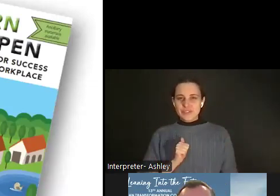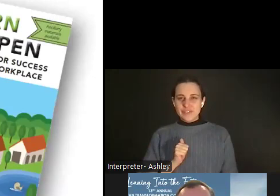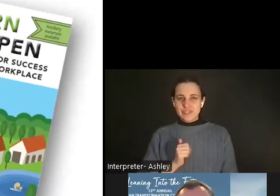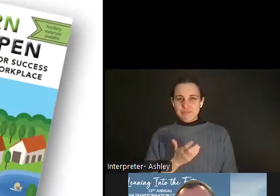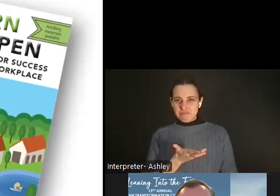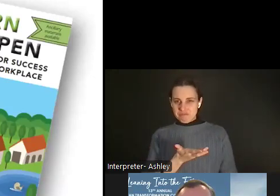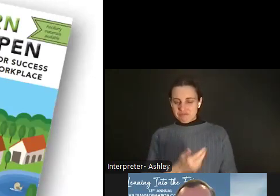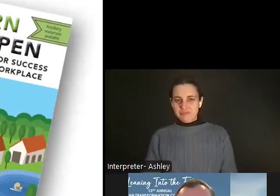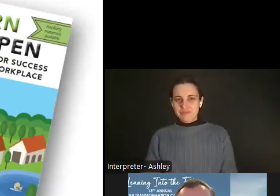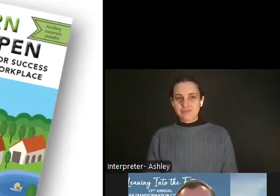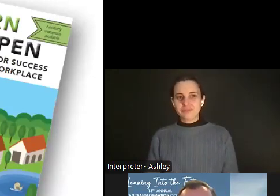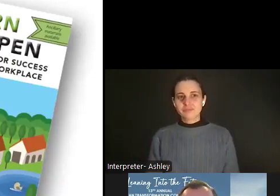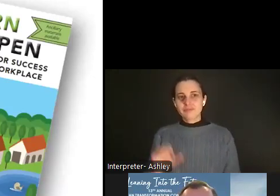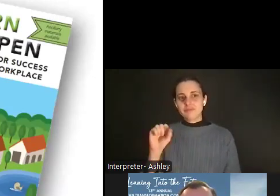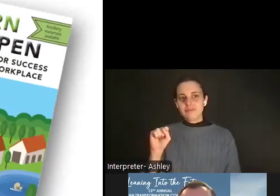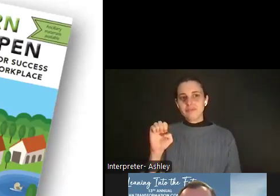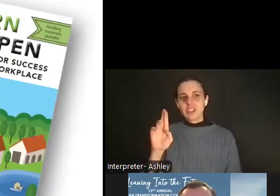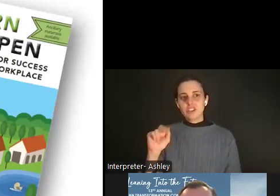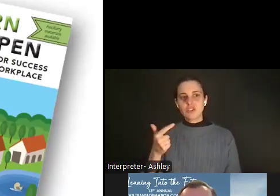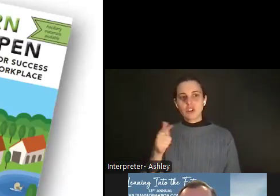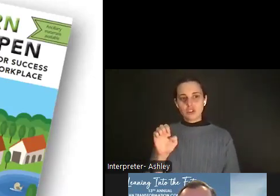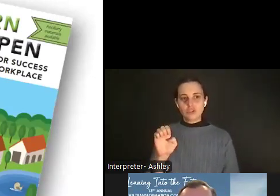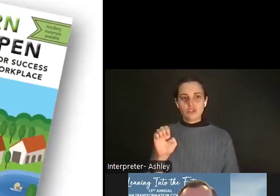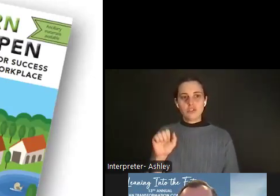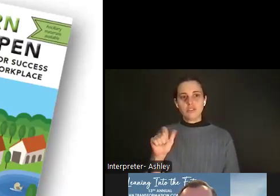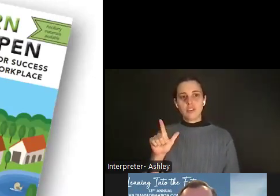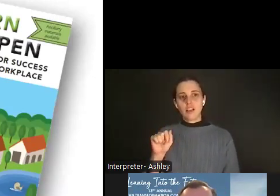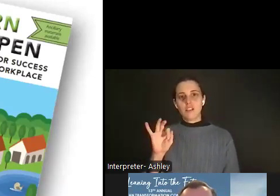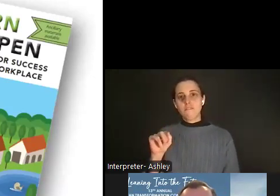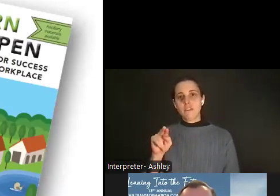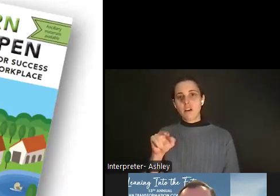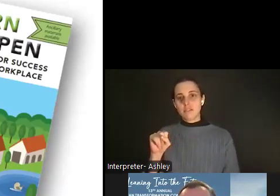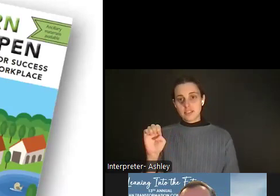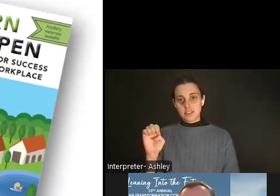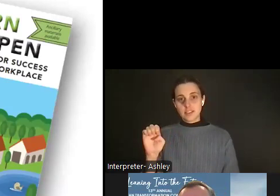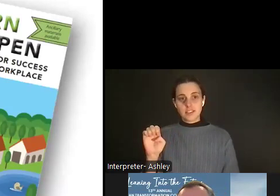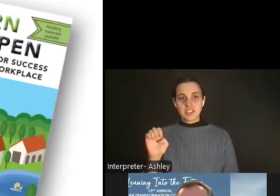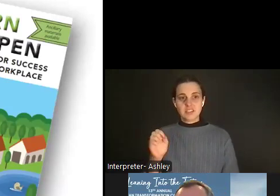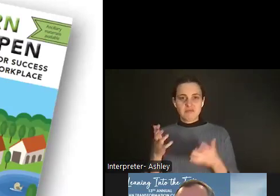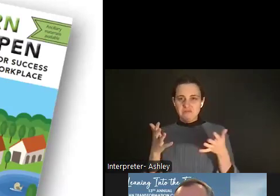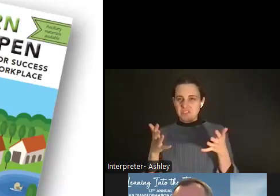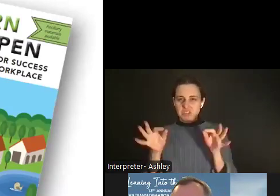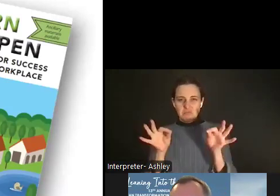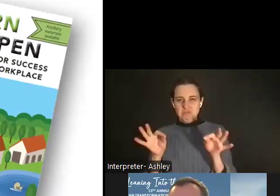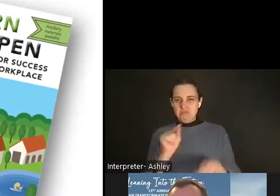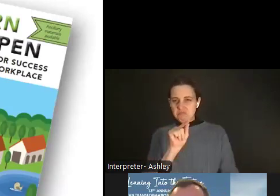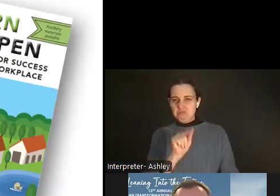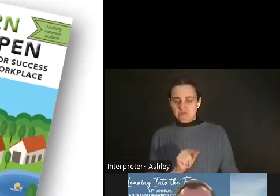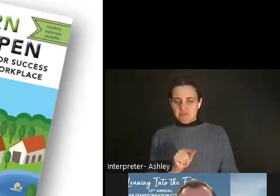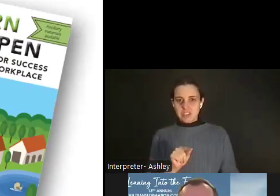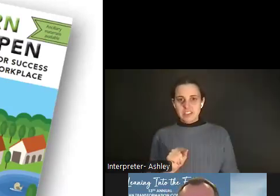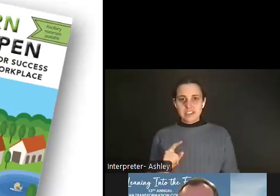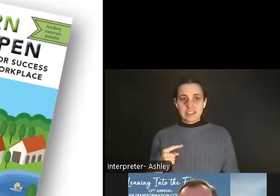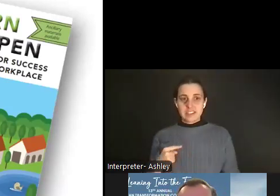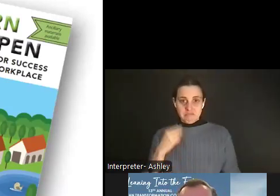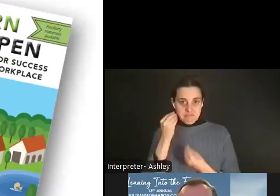me here, so Serge Alphonse, Operational Excellence Program Manager. So I won't go through too much of it. You probably hear a little bit of an accent. So I